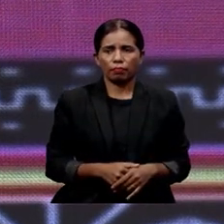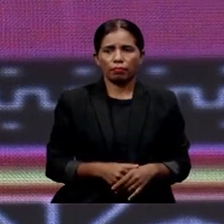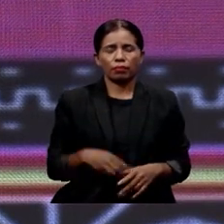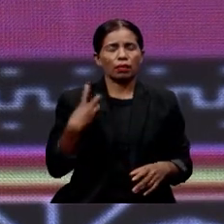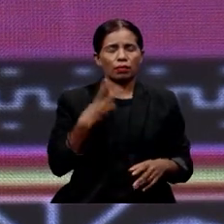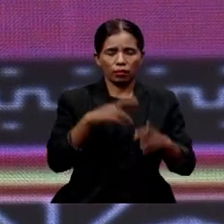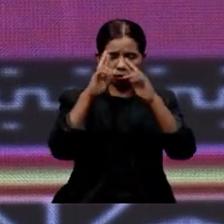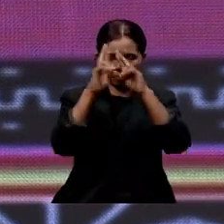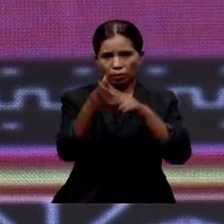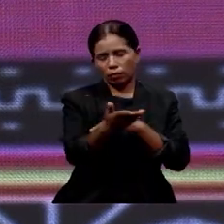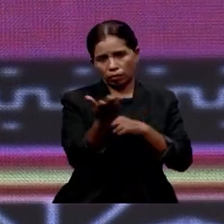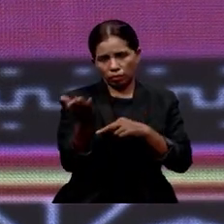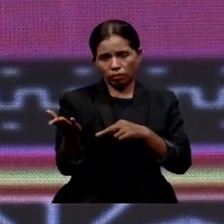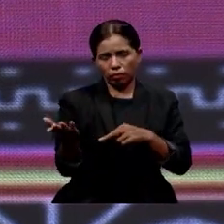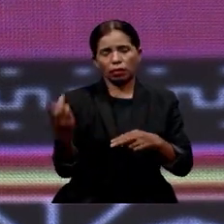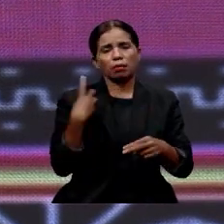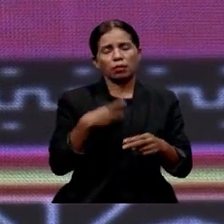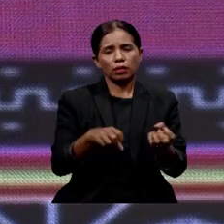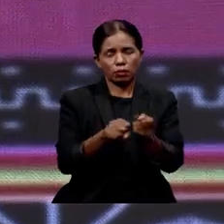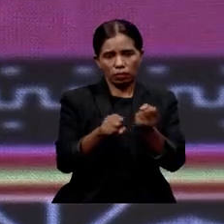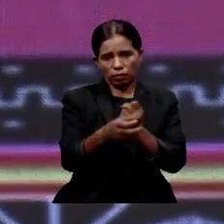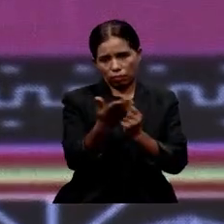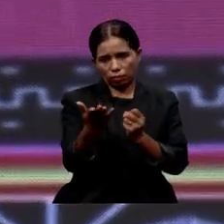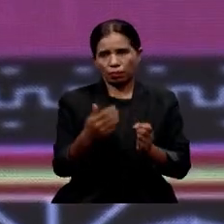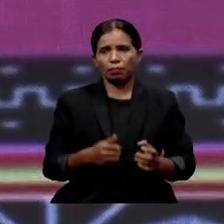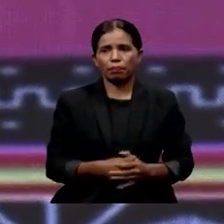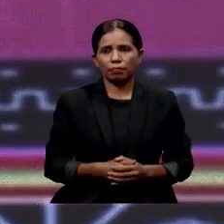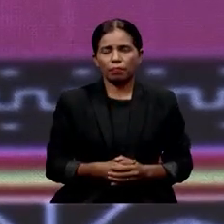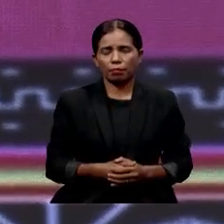you, we will support you.